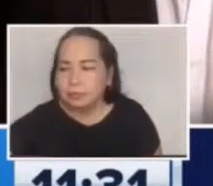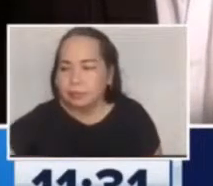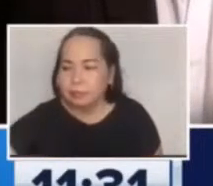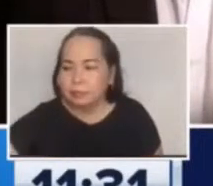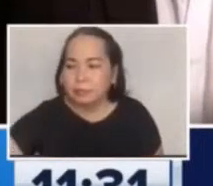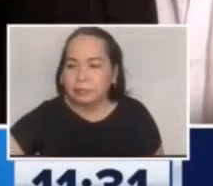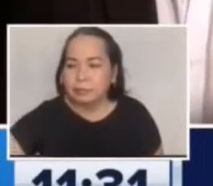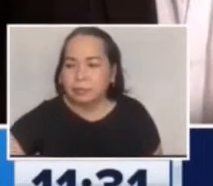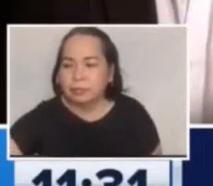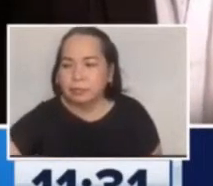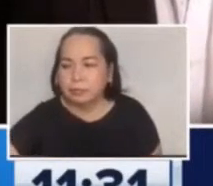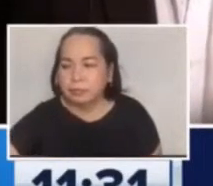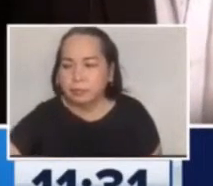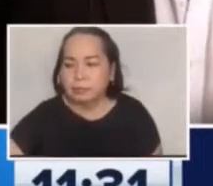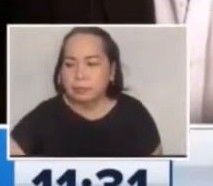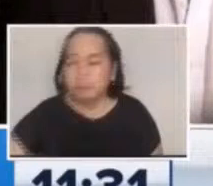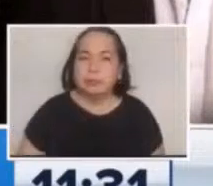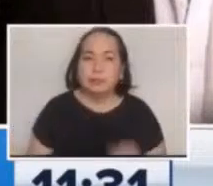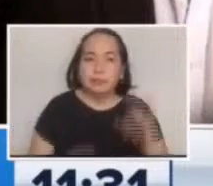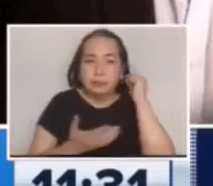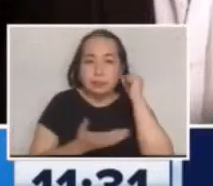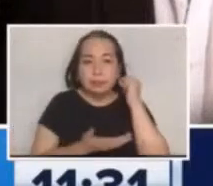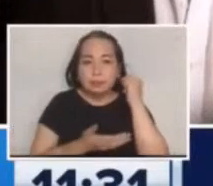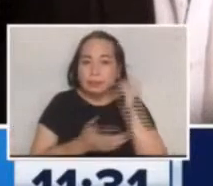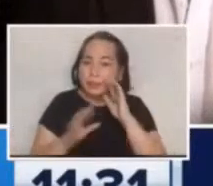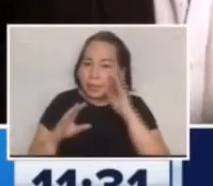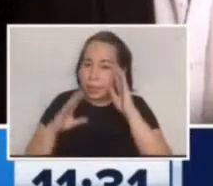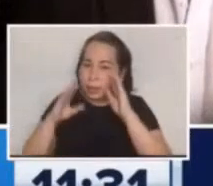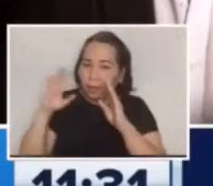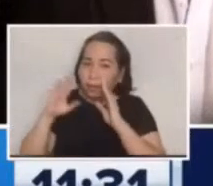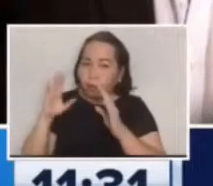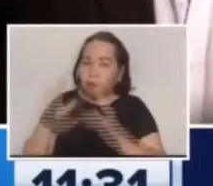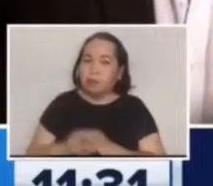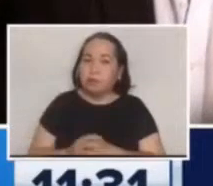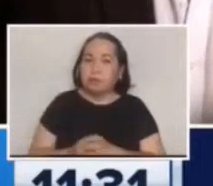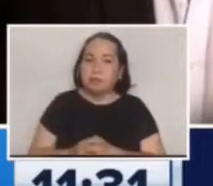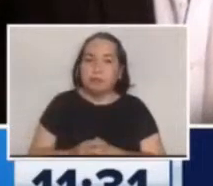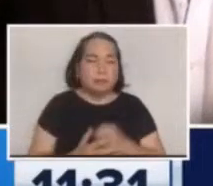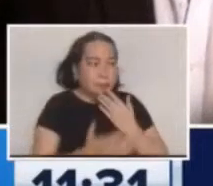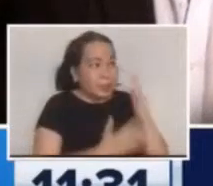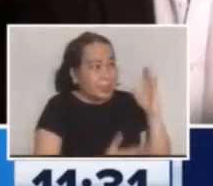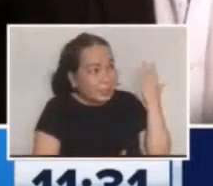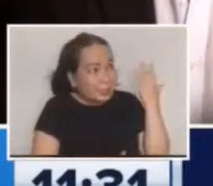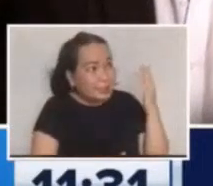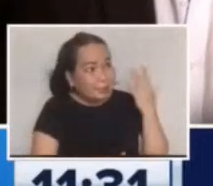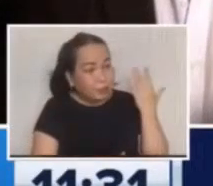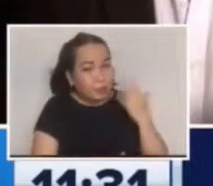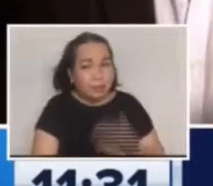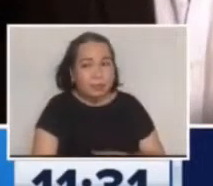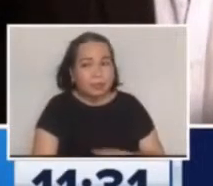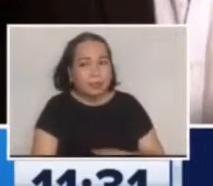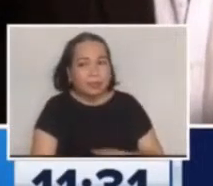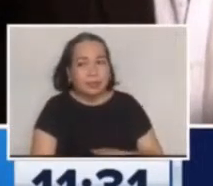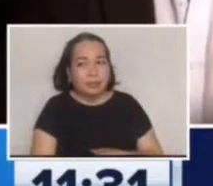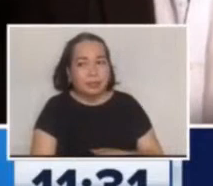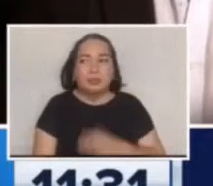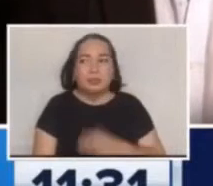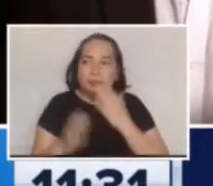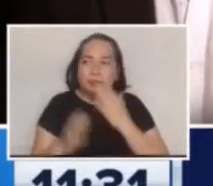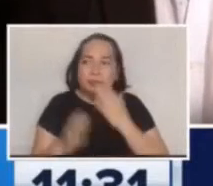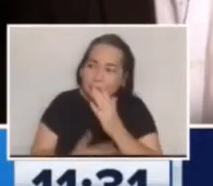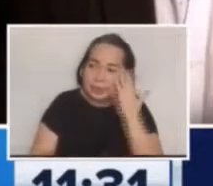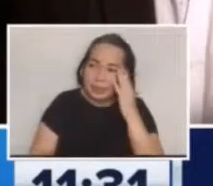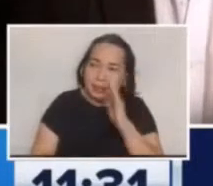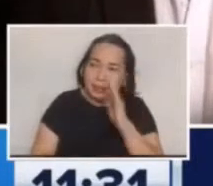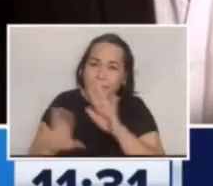We also heard that Bohol was the first province to close its borders and even the first province to implement curfew and